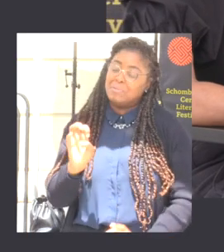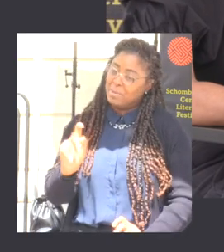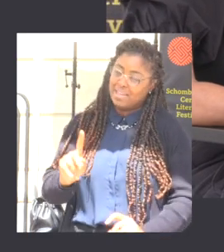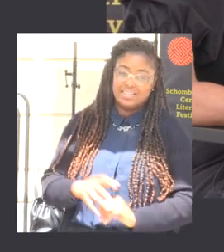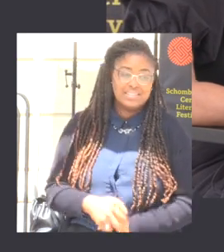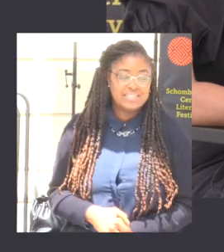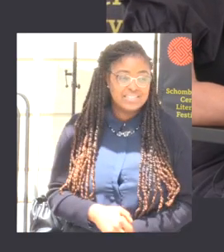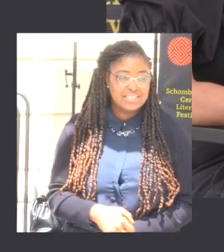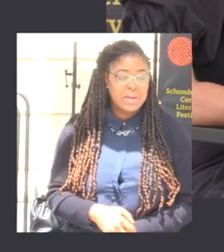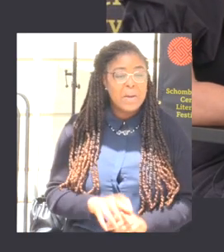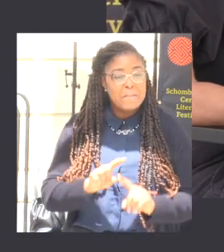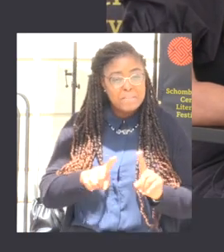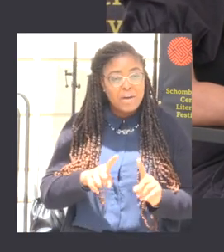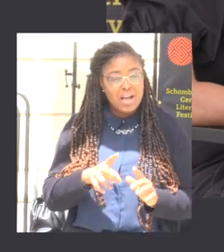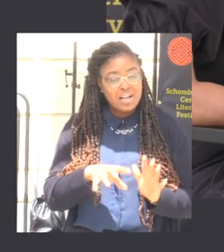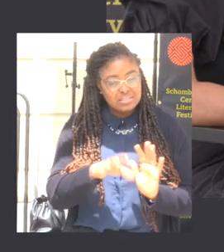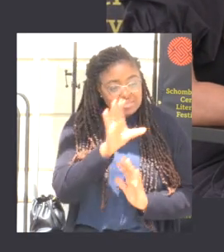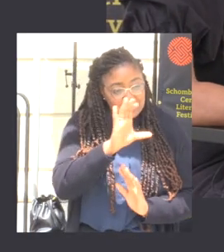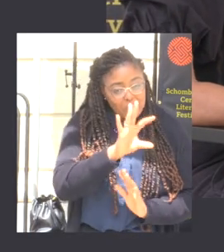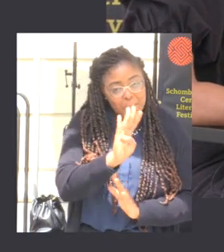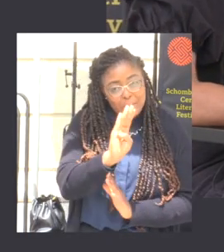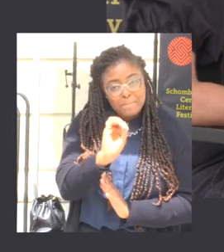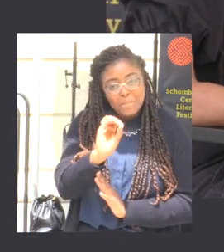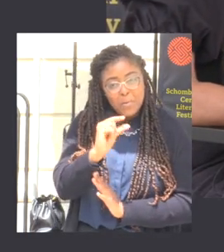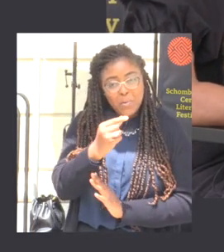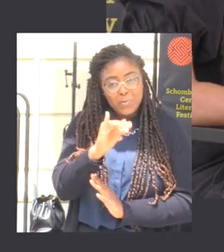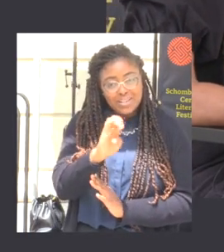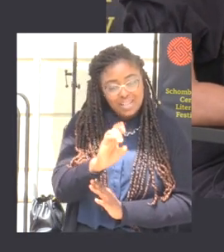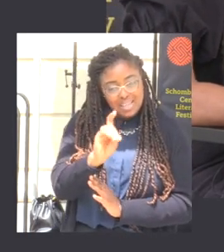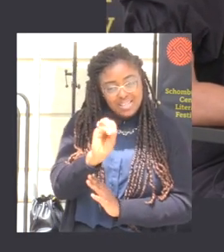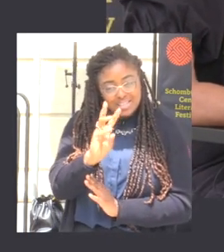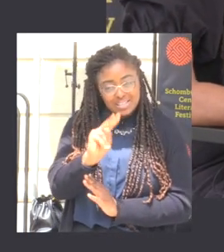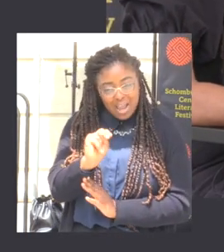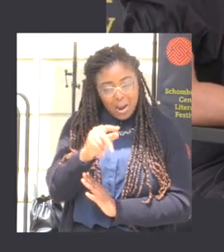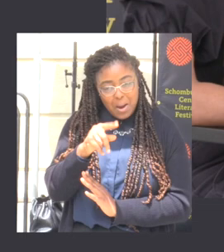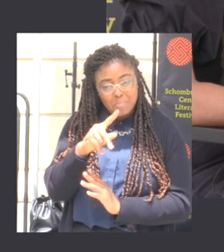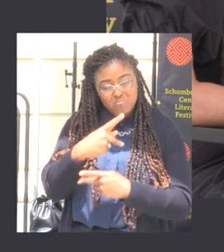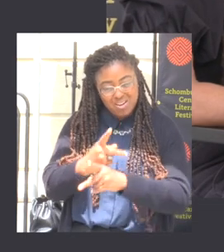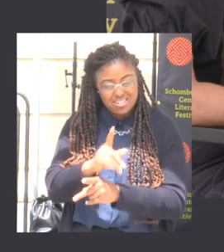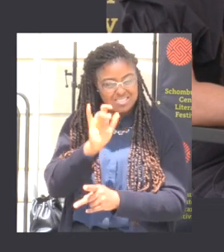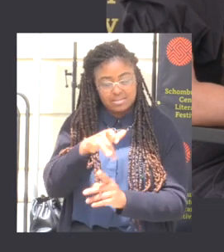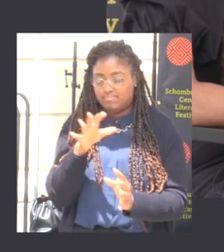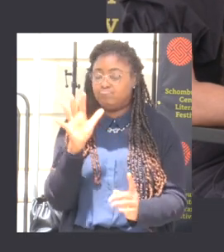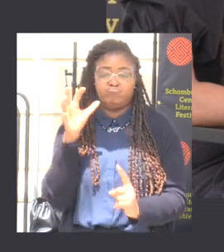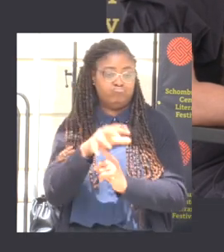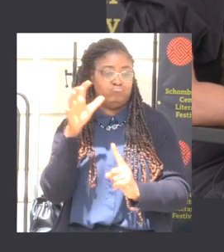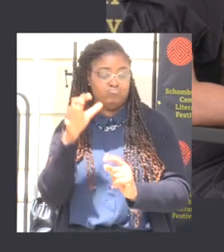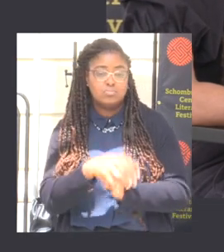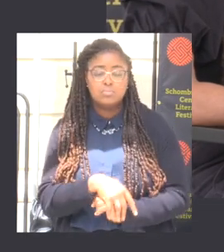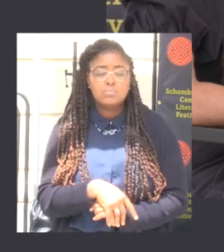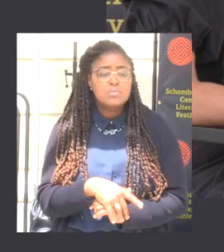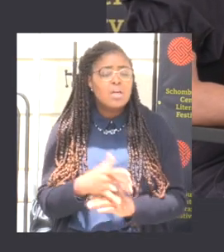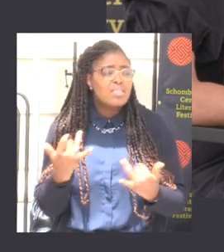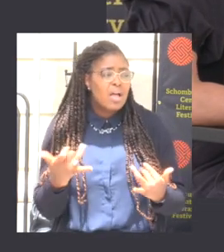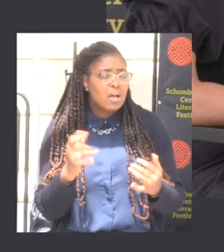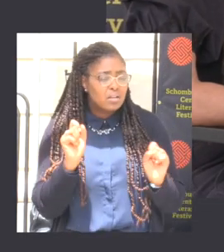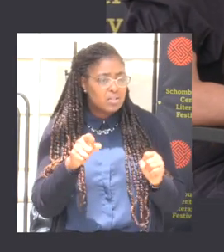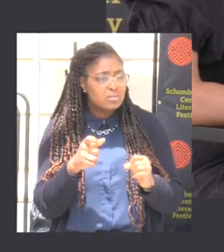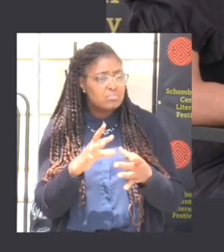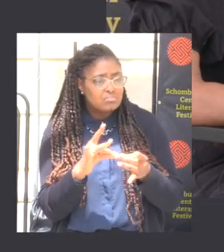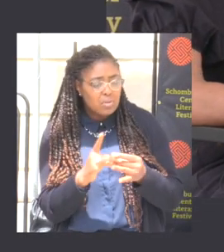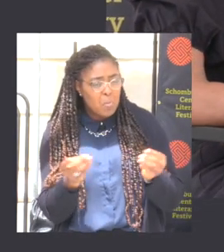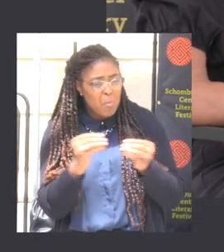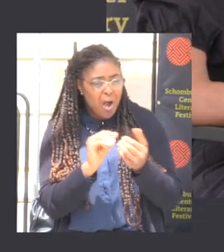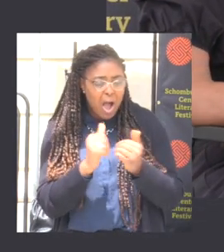look up Boogie Down Productions. They're the best. They're like... Can you talk more about how music is